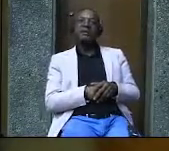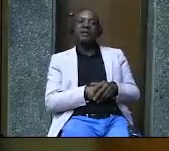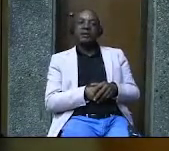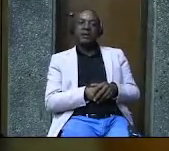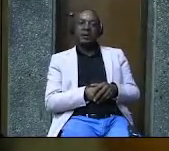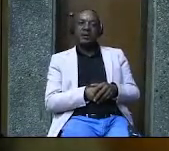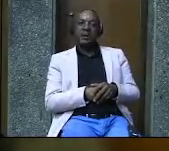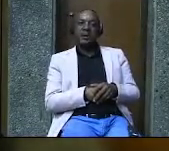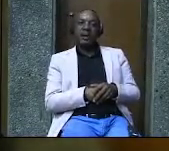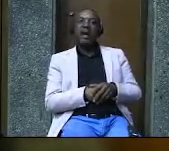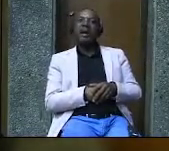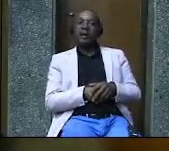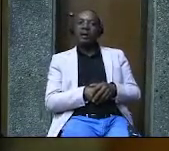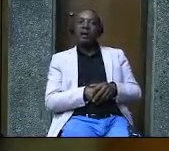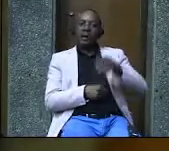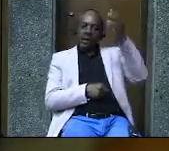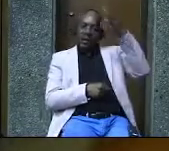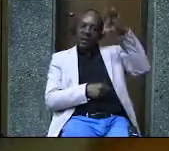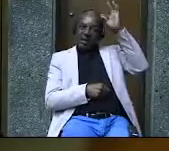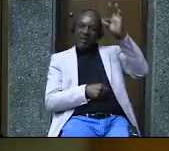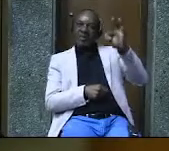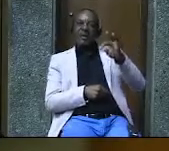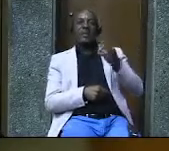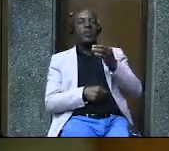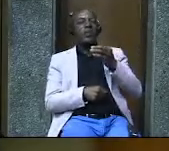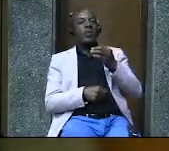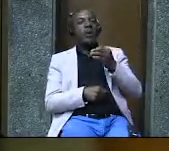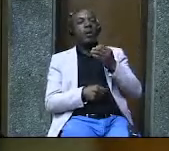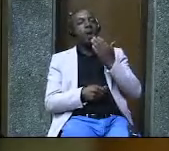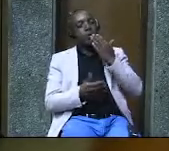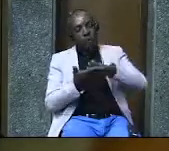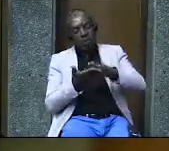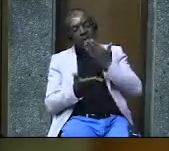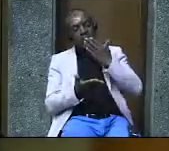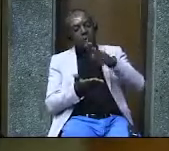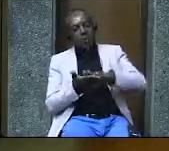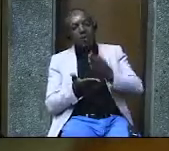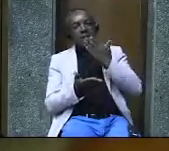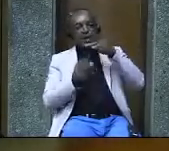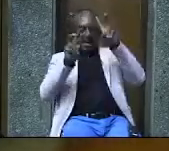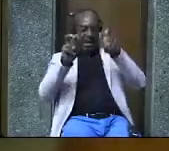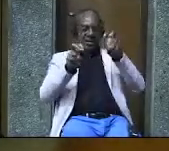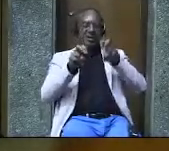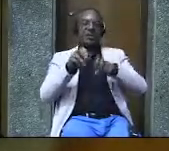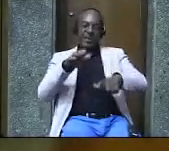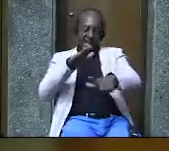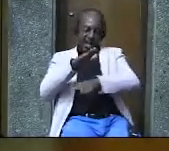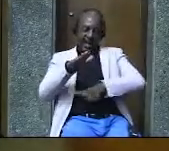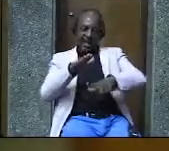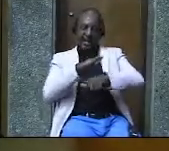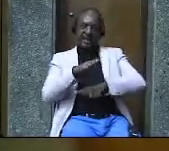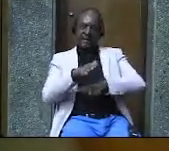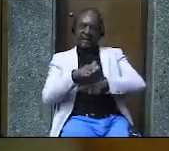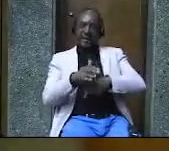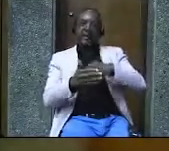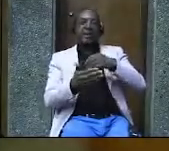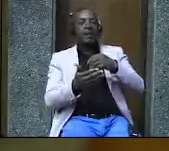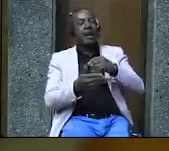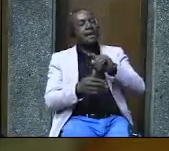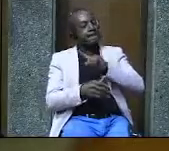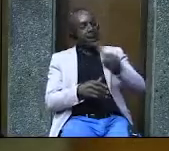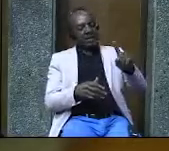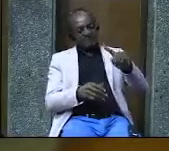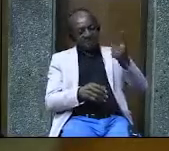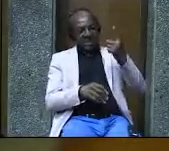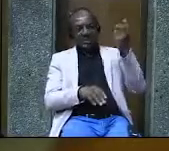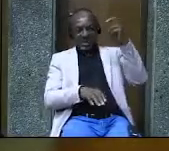makwe. Ubanike na kaka tamele pele alize lende pele ye na yaro na den huto